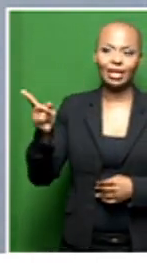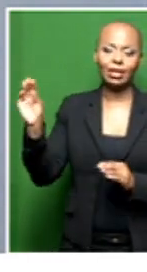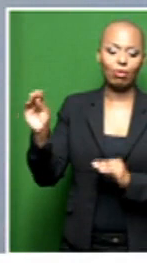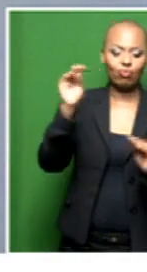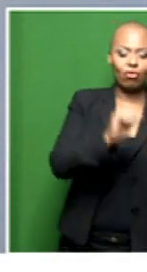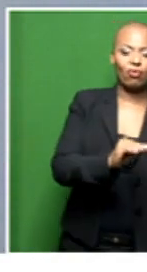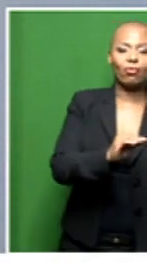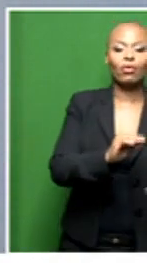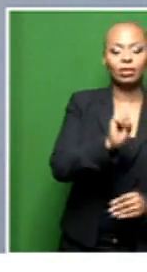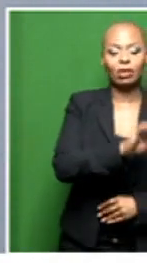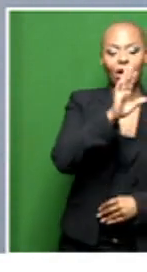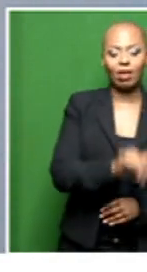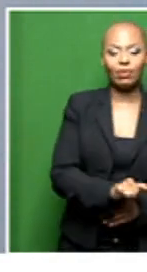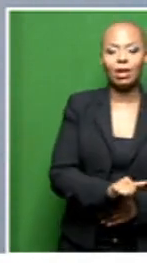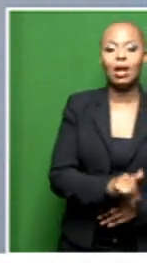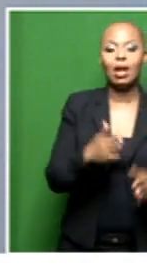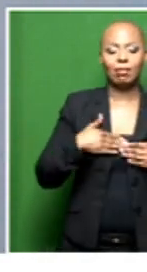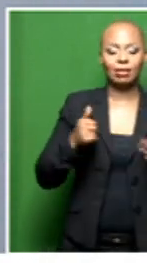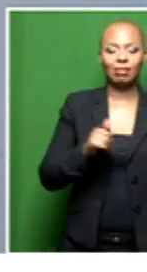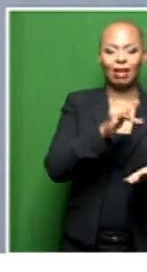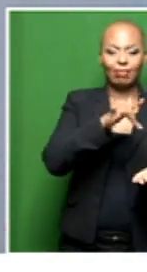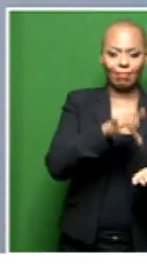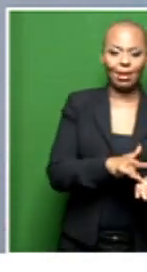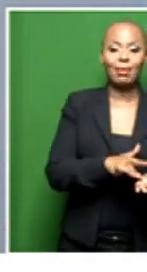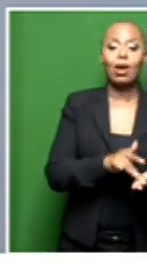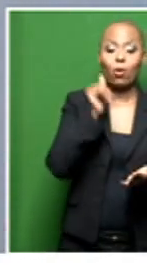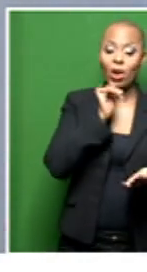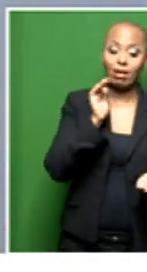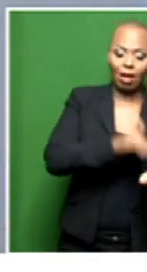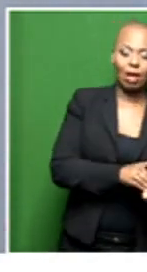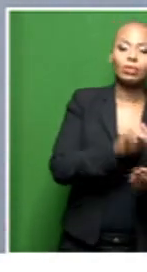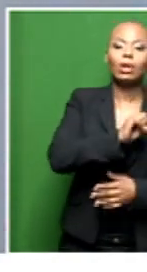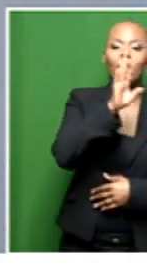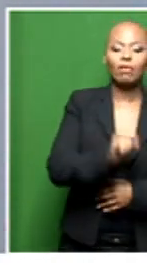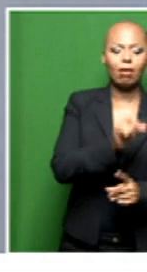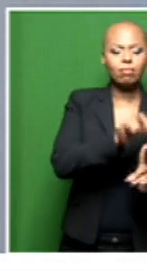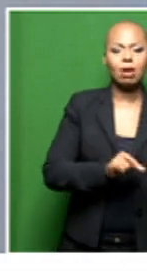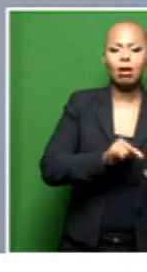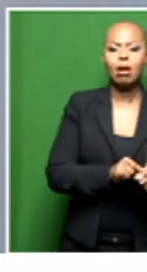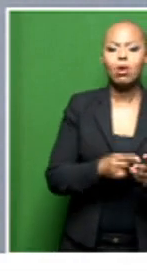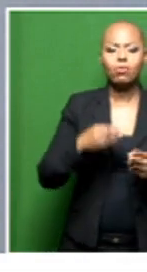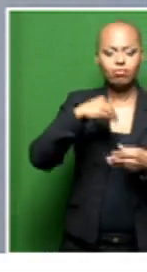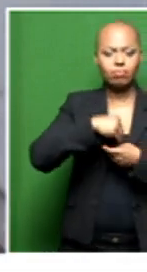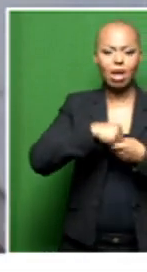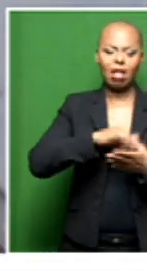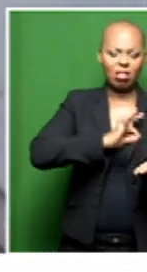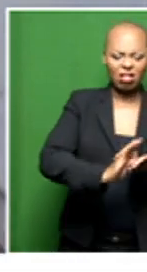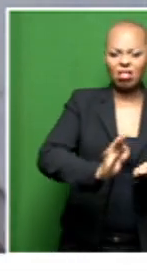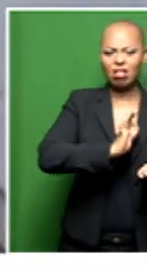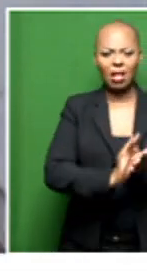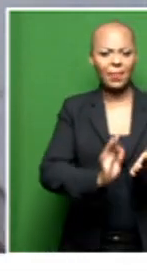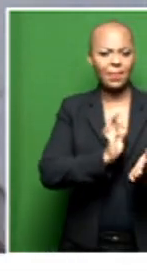rehab center, and that's where she gets clean and, you know, starts rebuilding her life from there. I